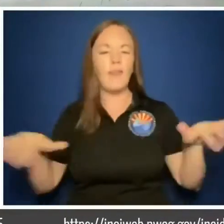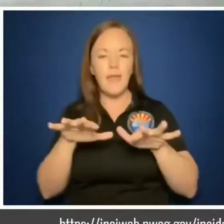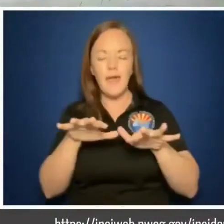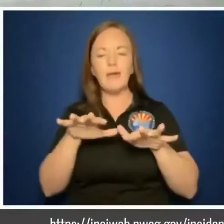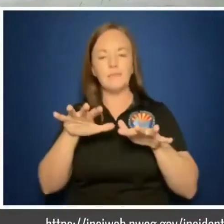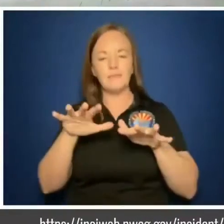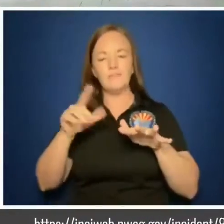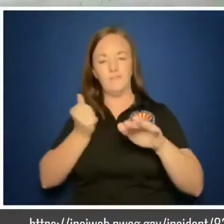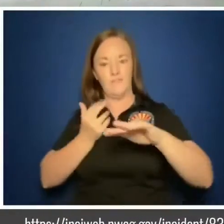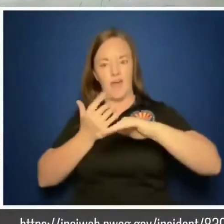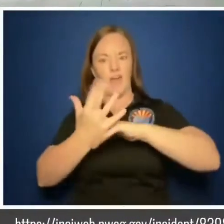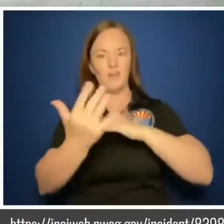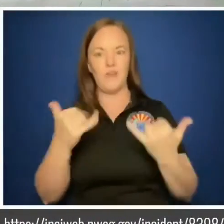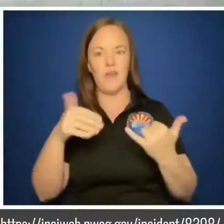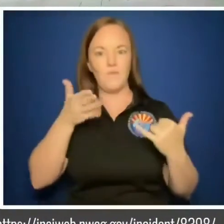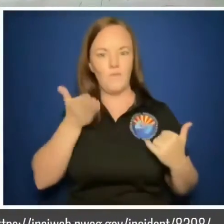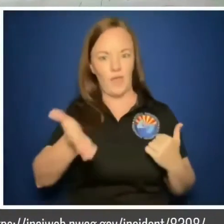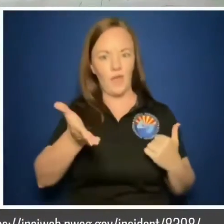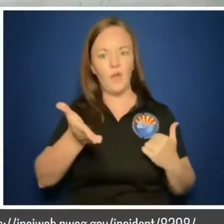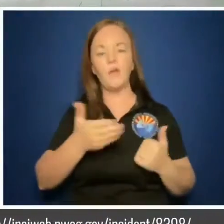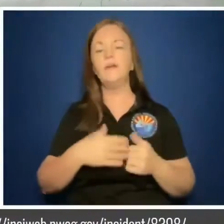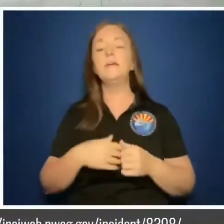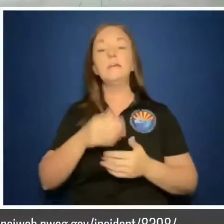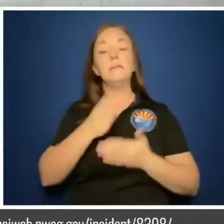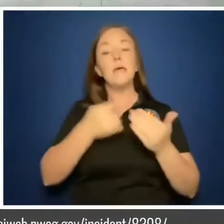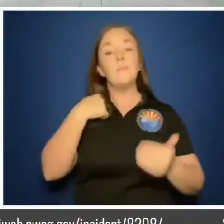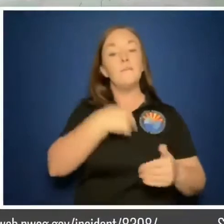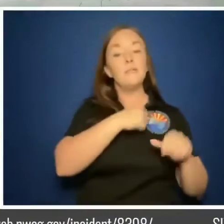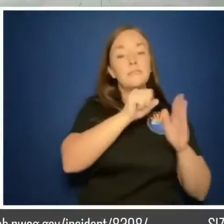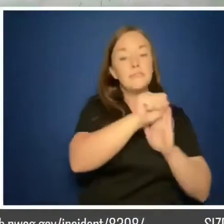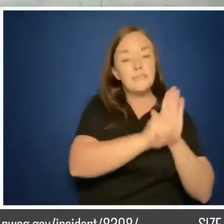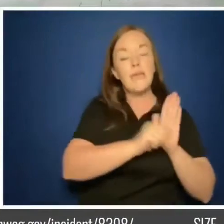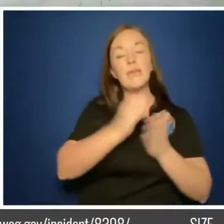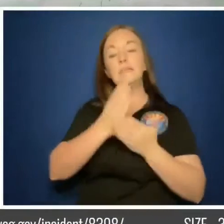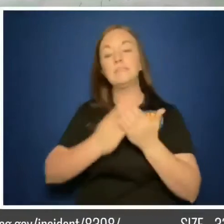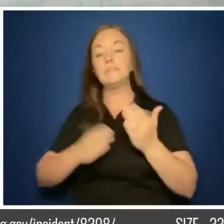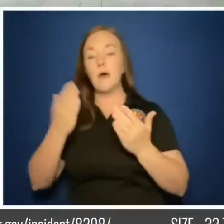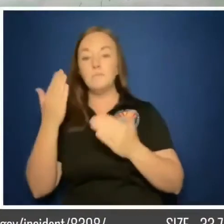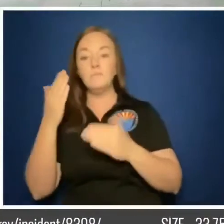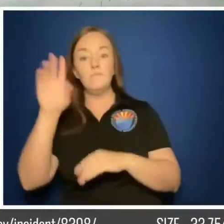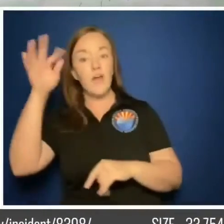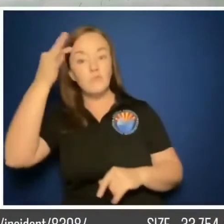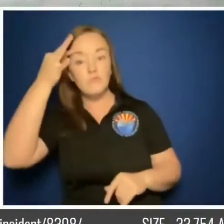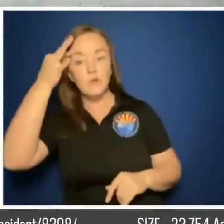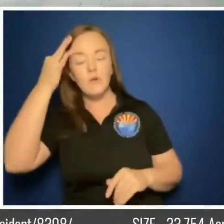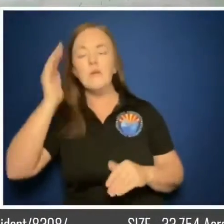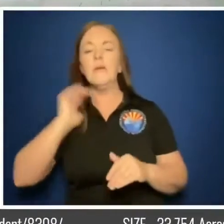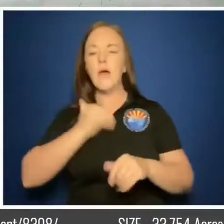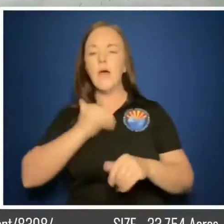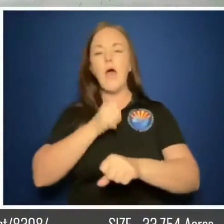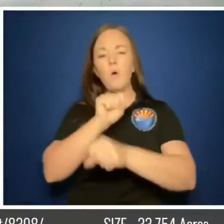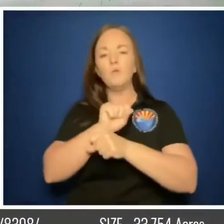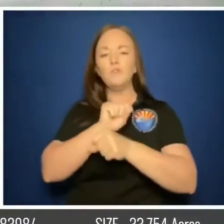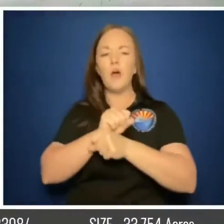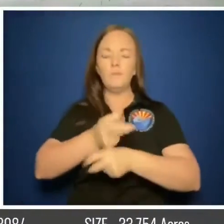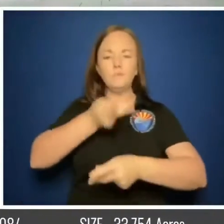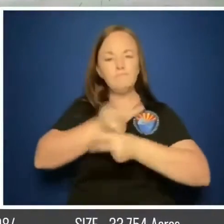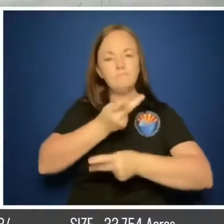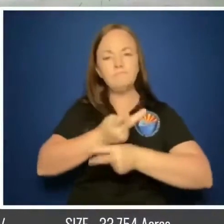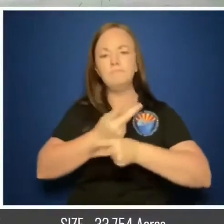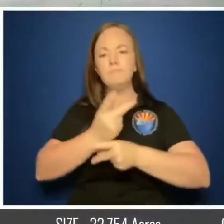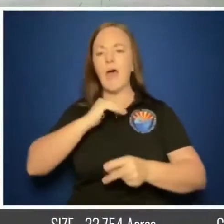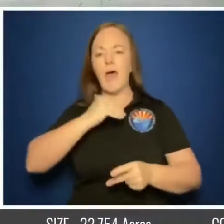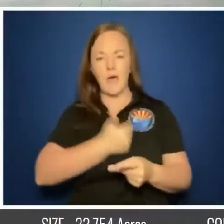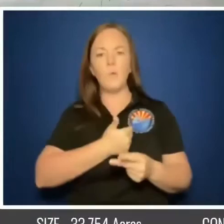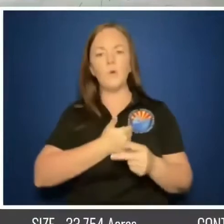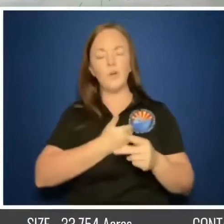or a federal responsibility. It's our jobs to uphold the tenets and mission of our respective agencies, and